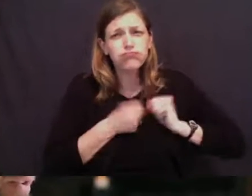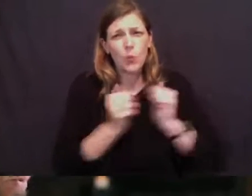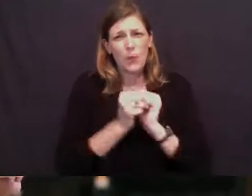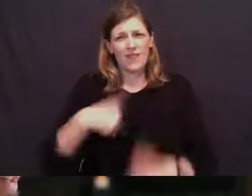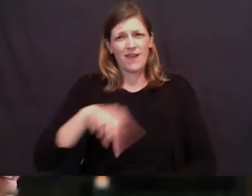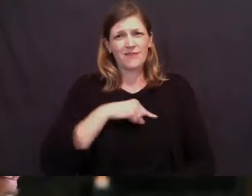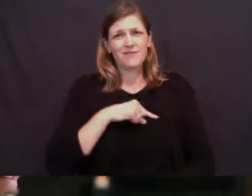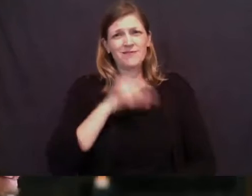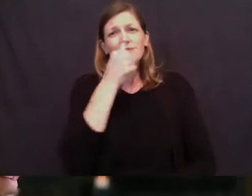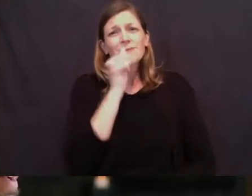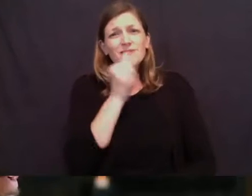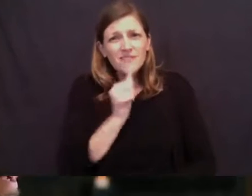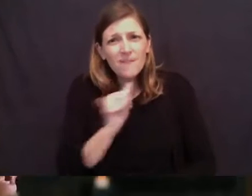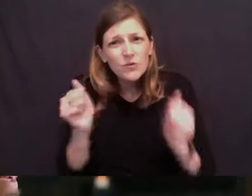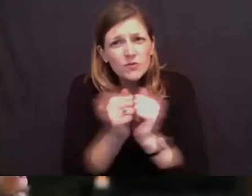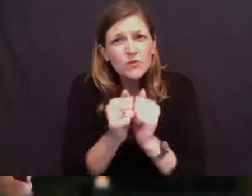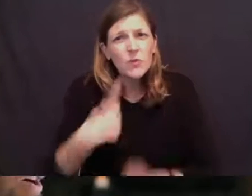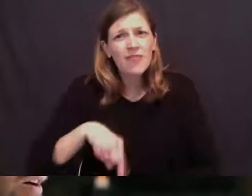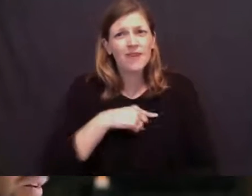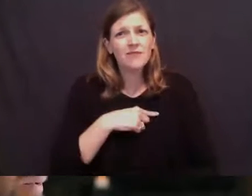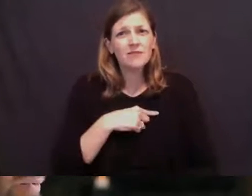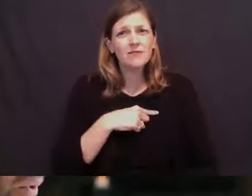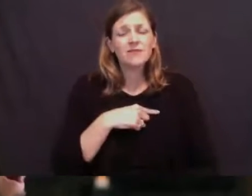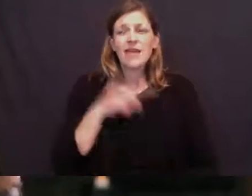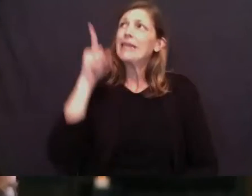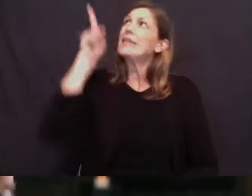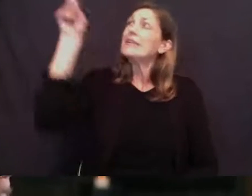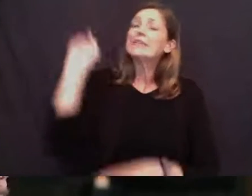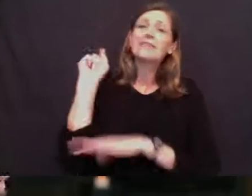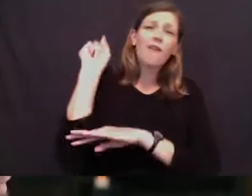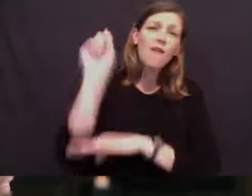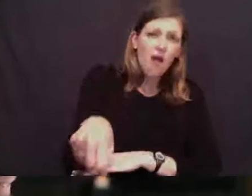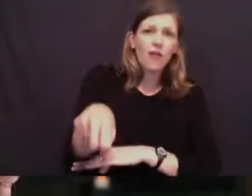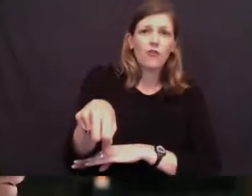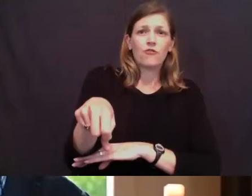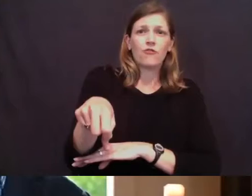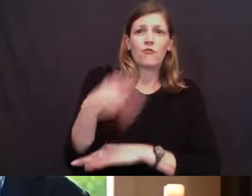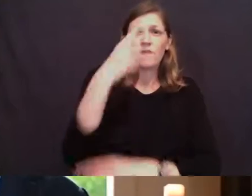suffers with us. And he's conquered for us.